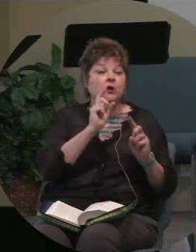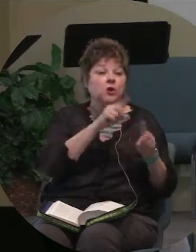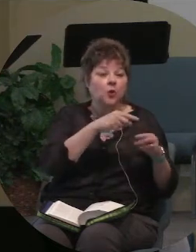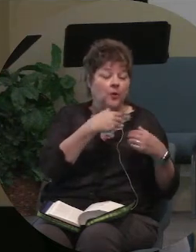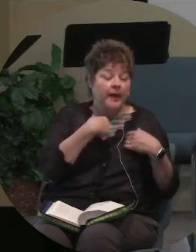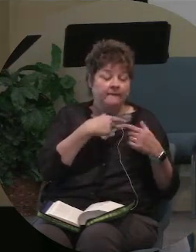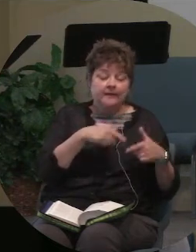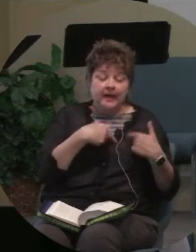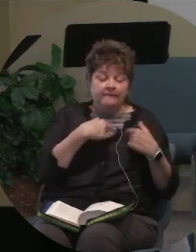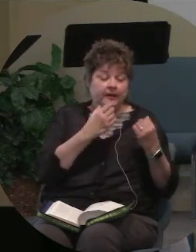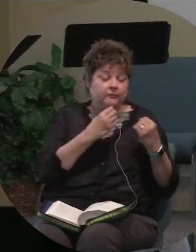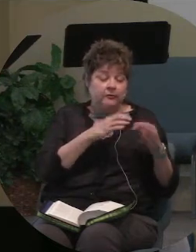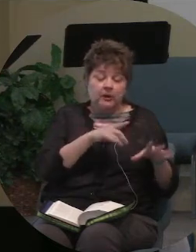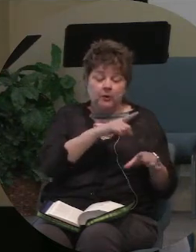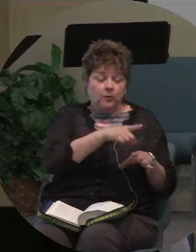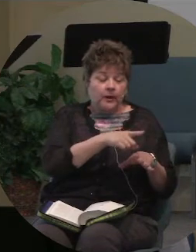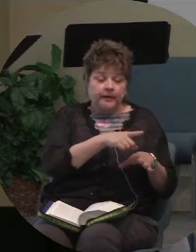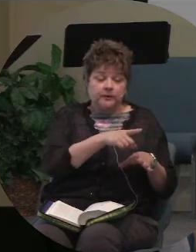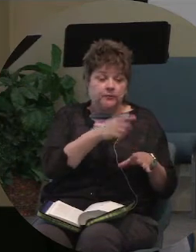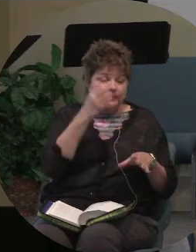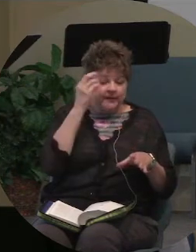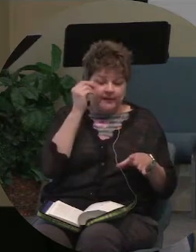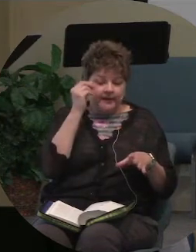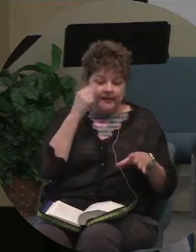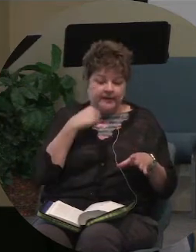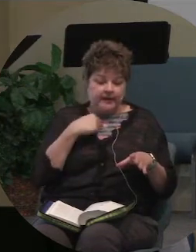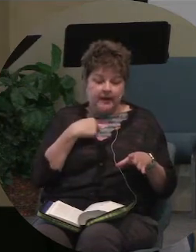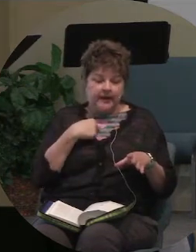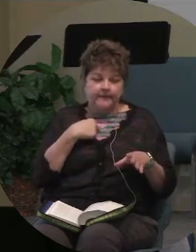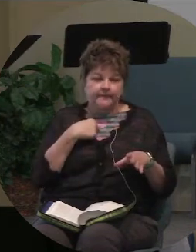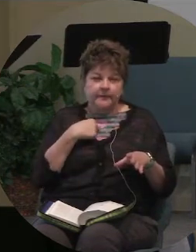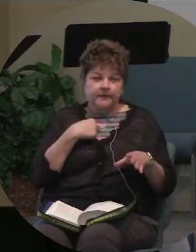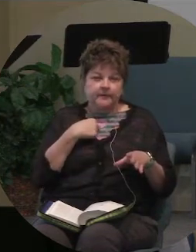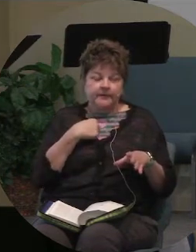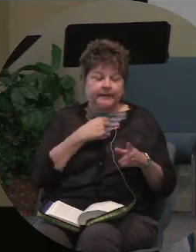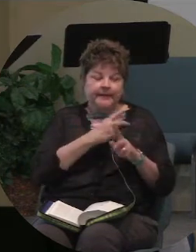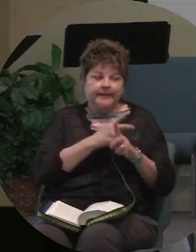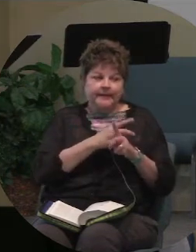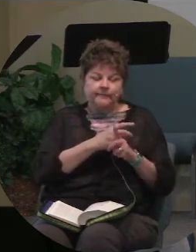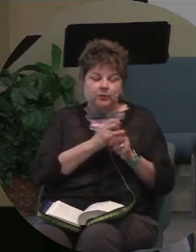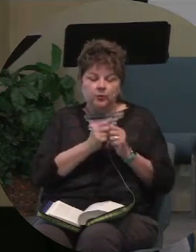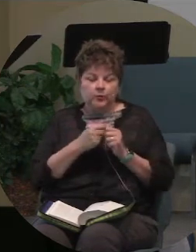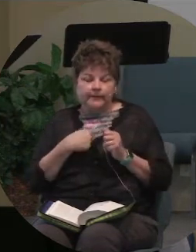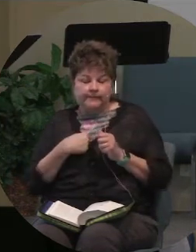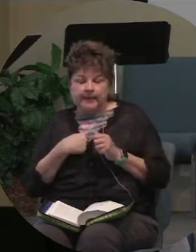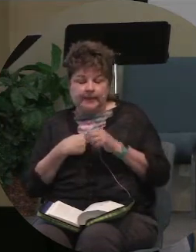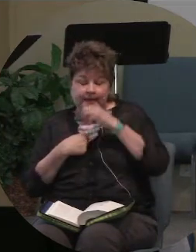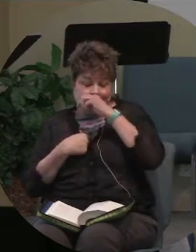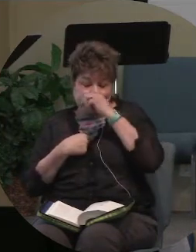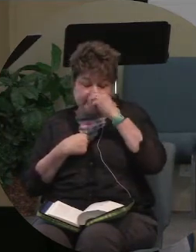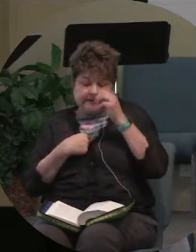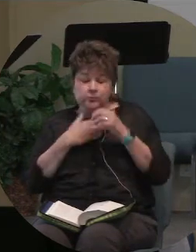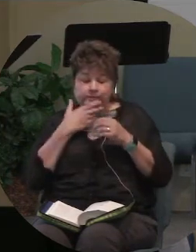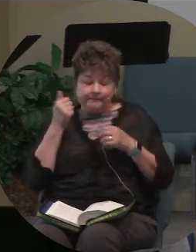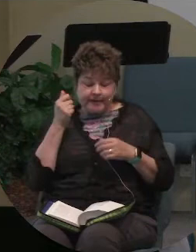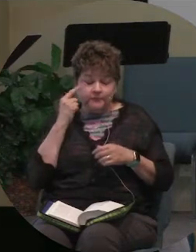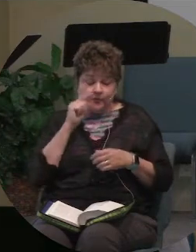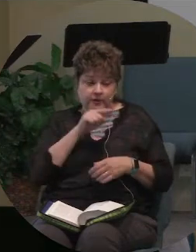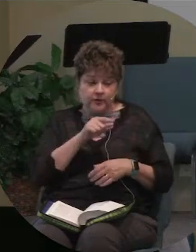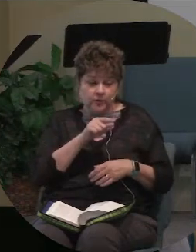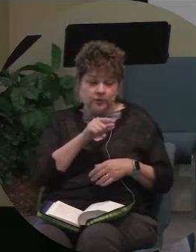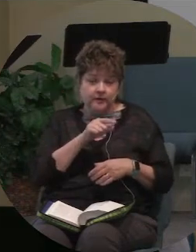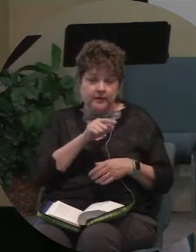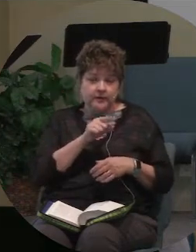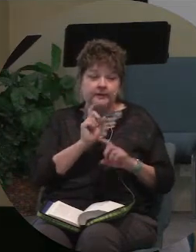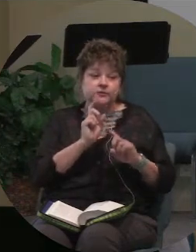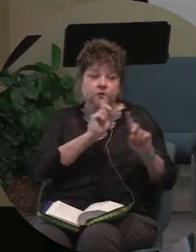not want you to think that I'm going to constrain you and to keep you, because what's best for you is